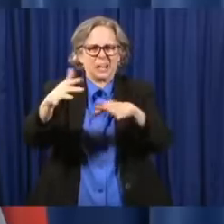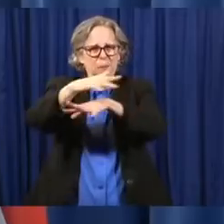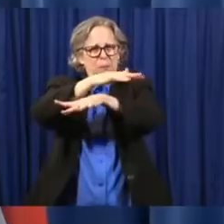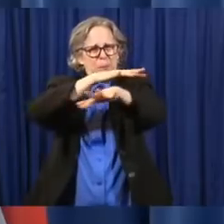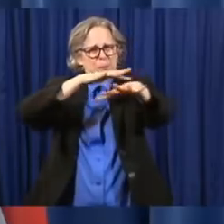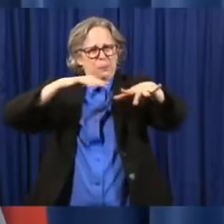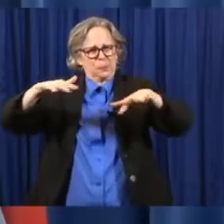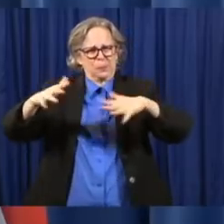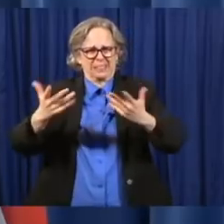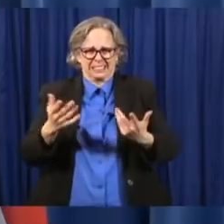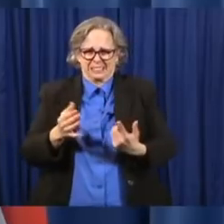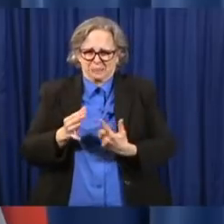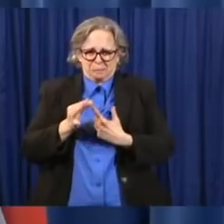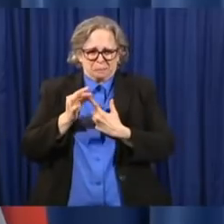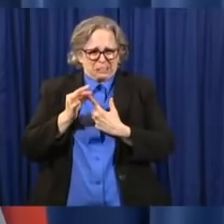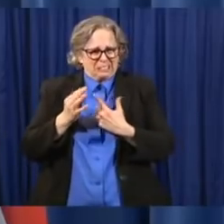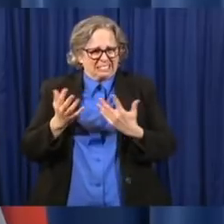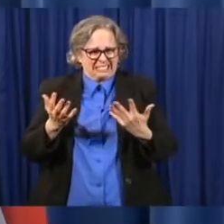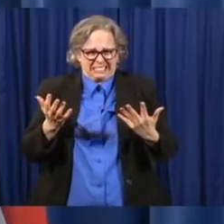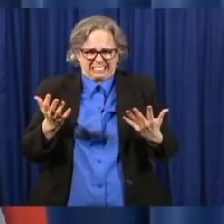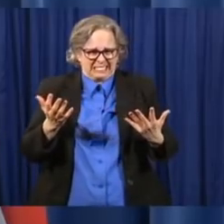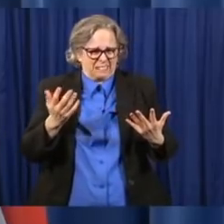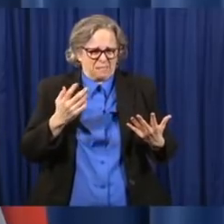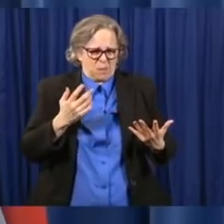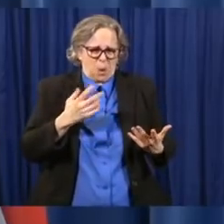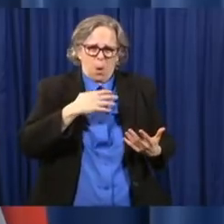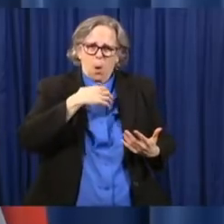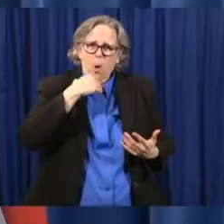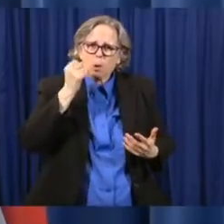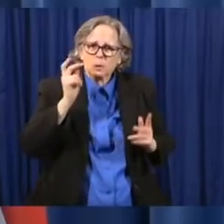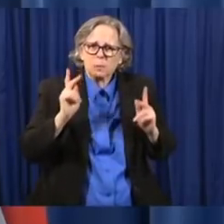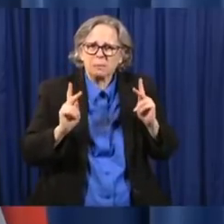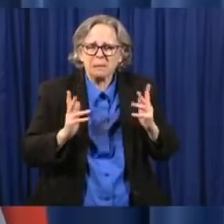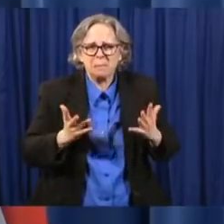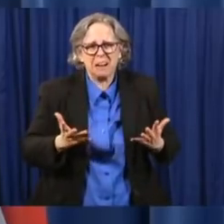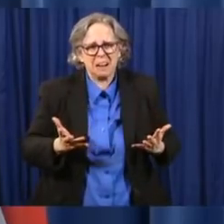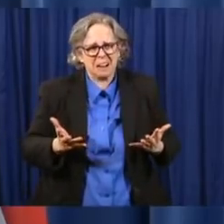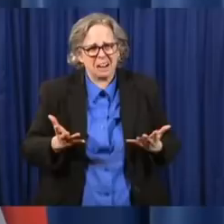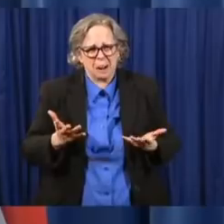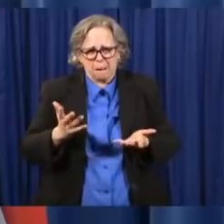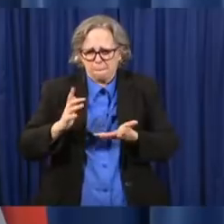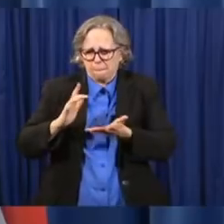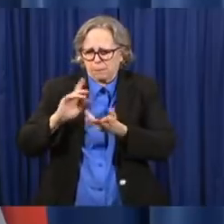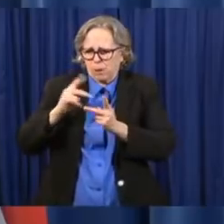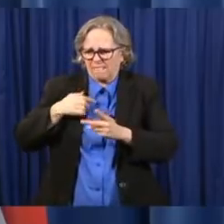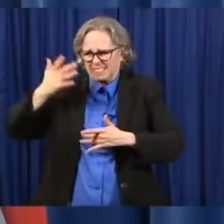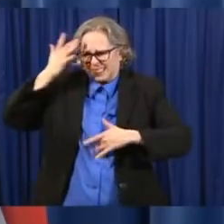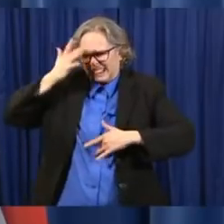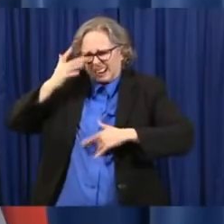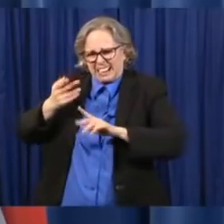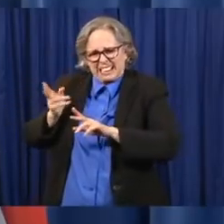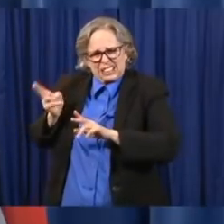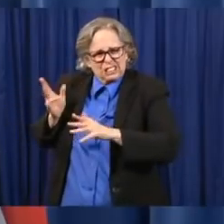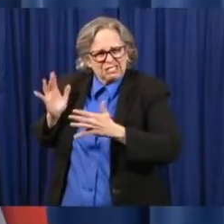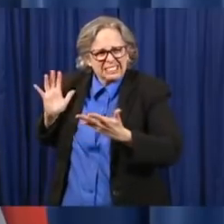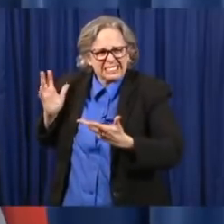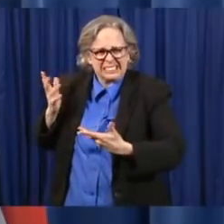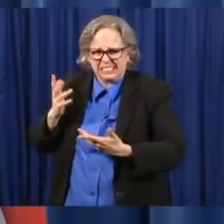It's a particular threat of people who have a medical problem, no matter what their age. The other reality is